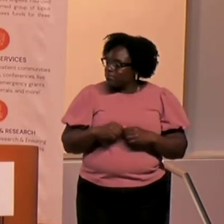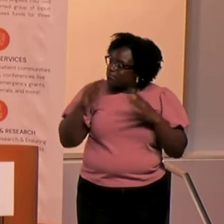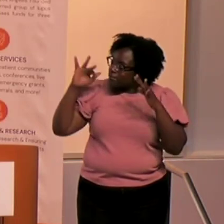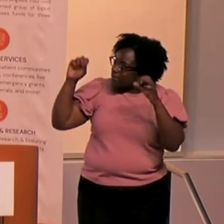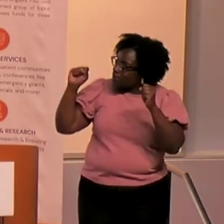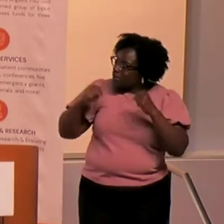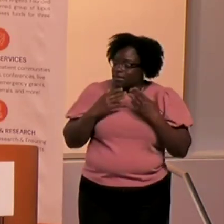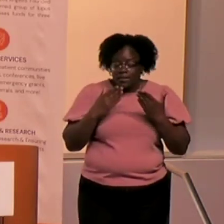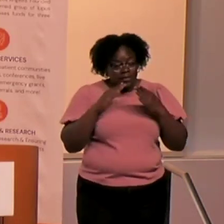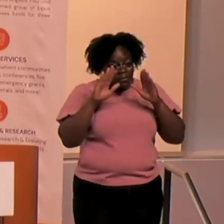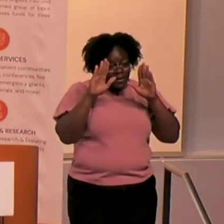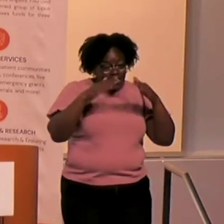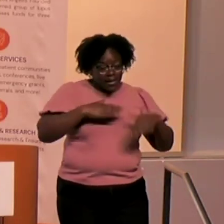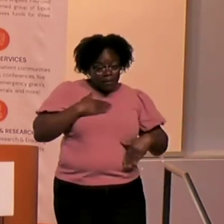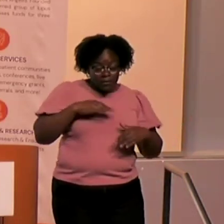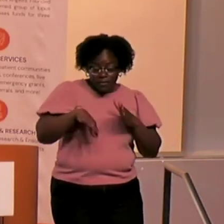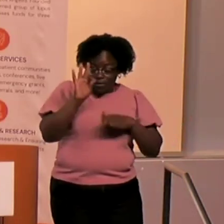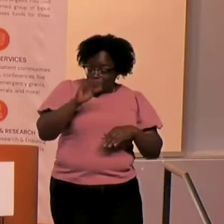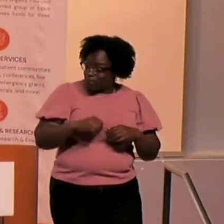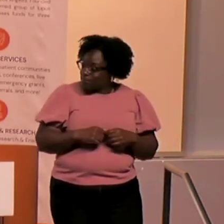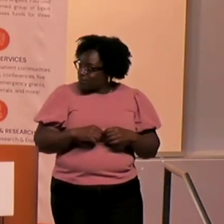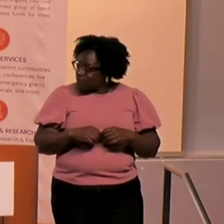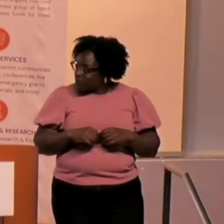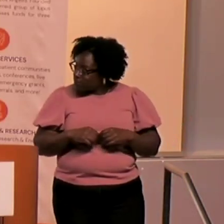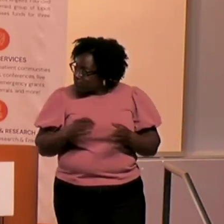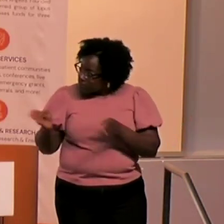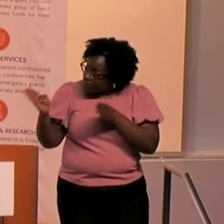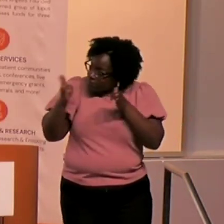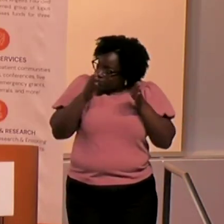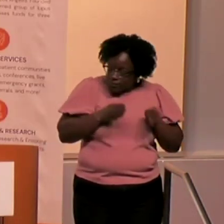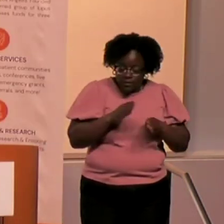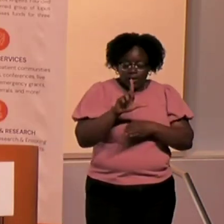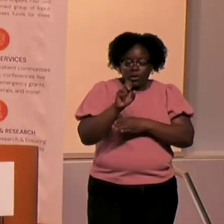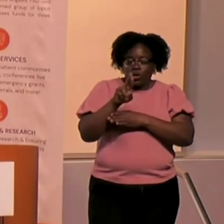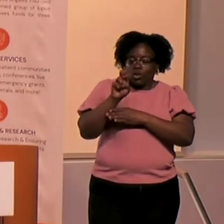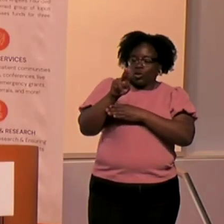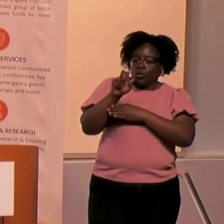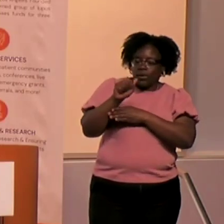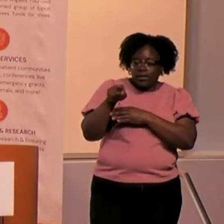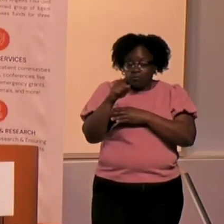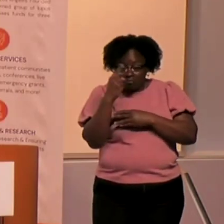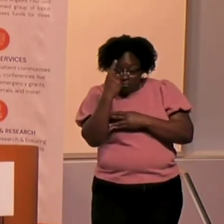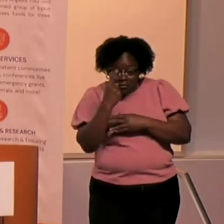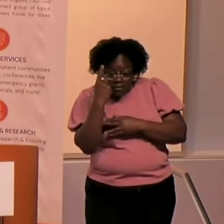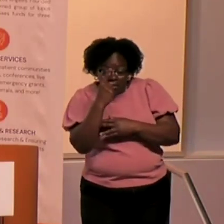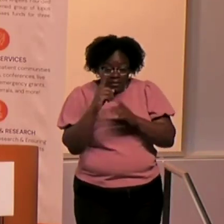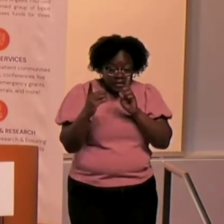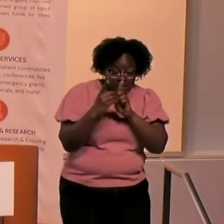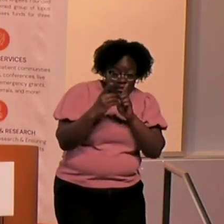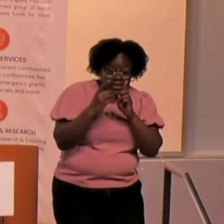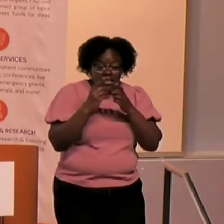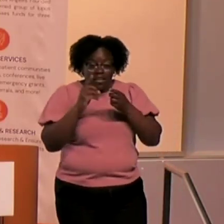so happy you found the one. Thank you. What about you, Lorena? Any insight, thoughts on dating